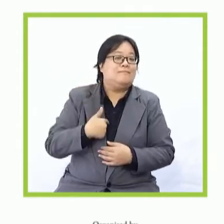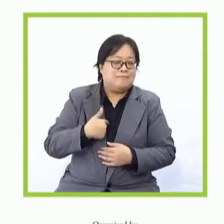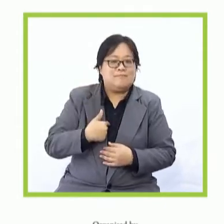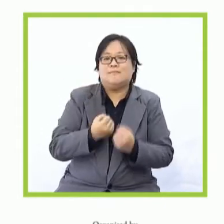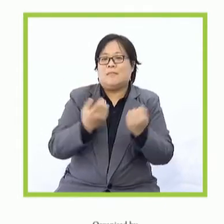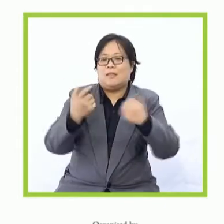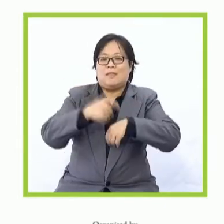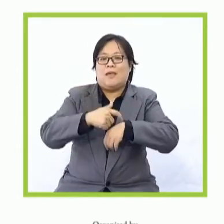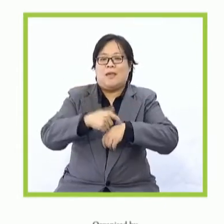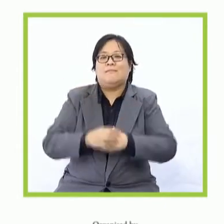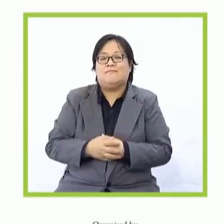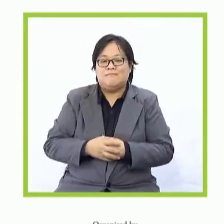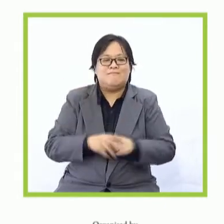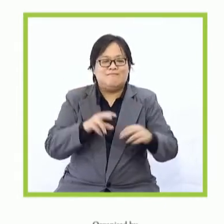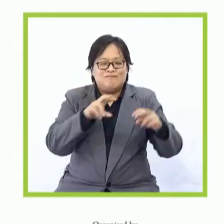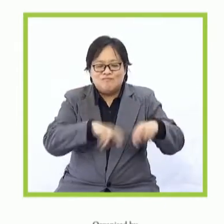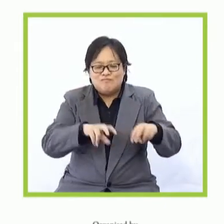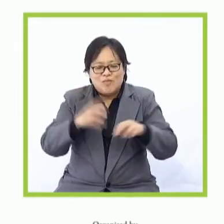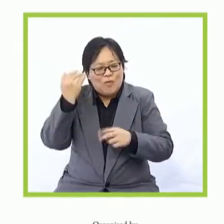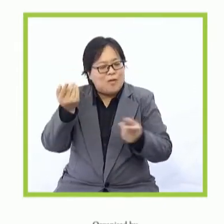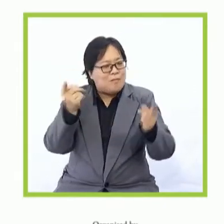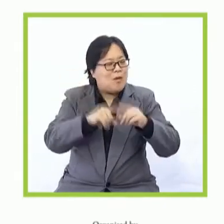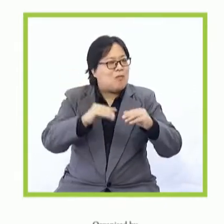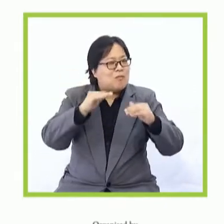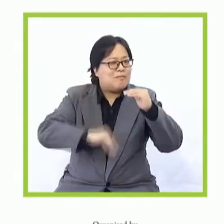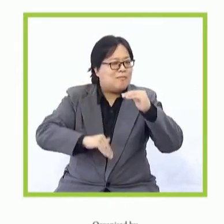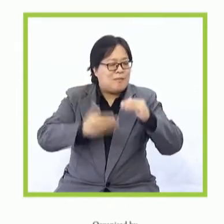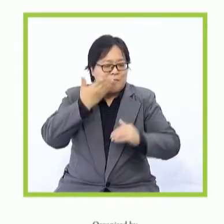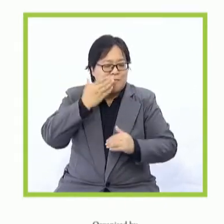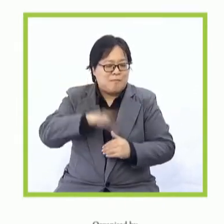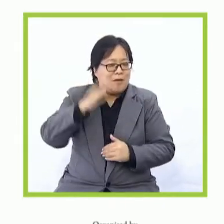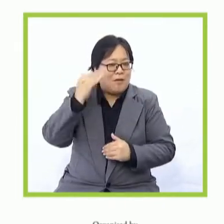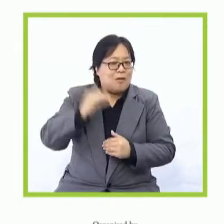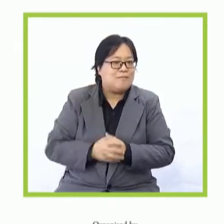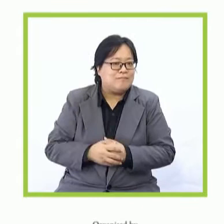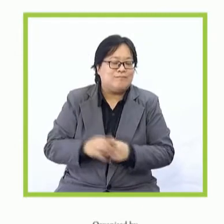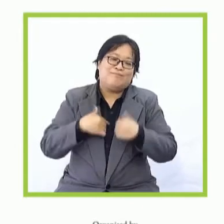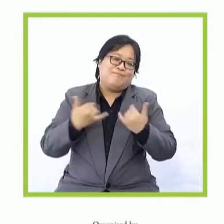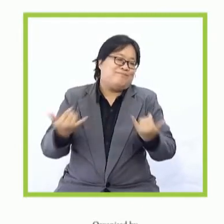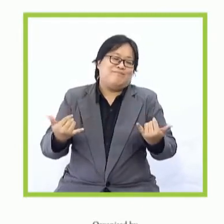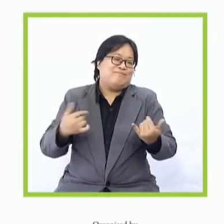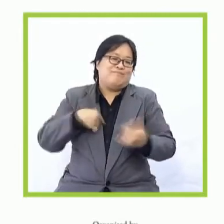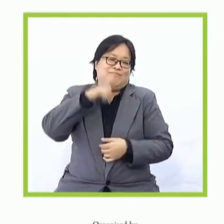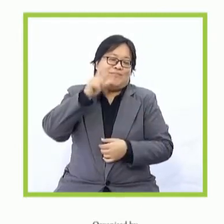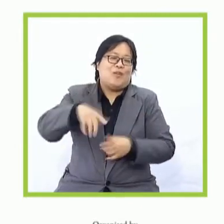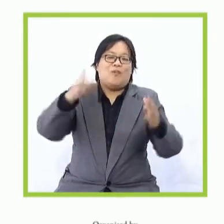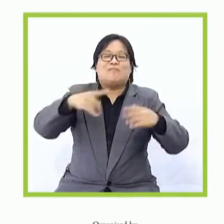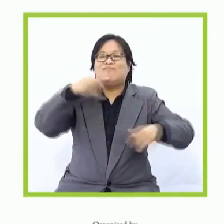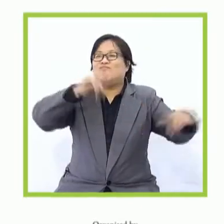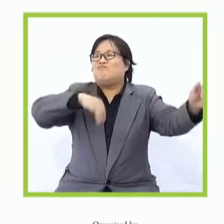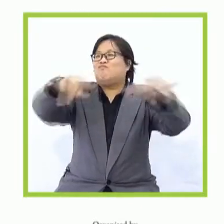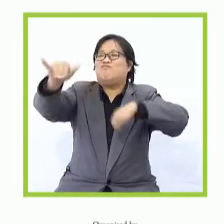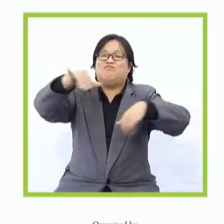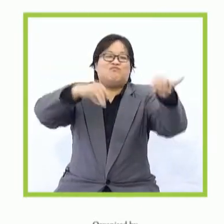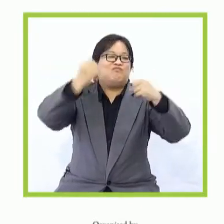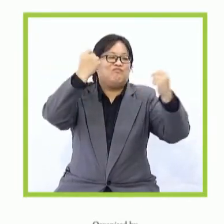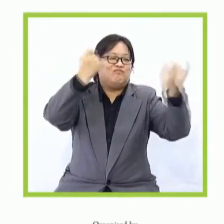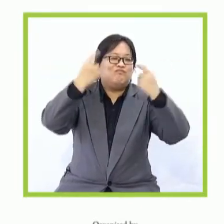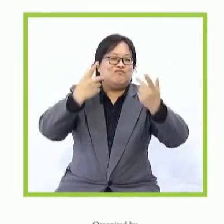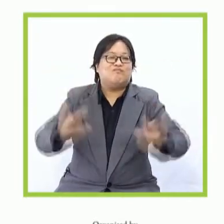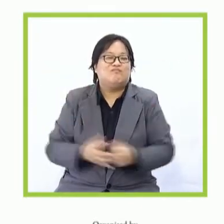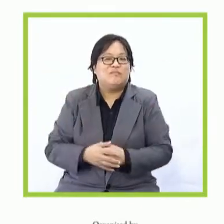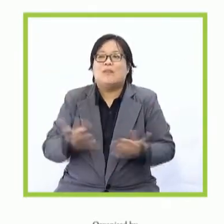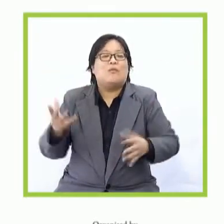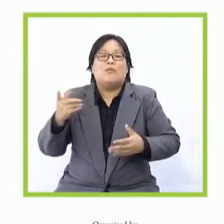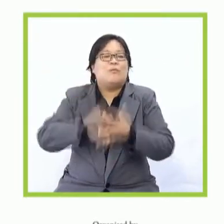of time setting out why inequality is bad. Now I don't have to. People say, yeah, we get that. Now get on to what do we do